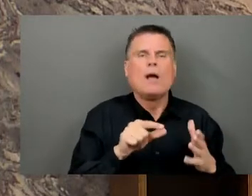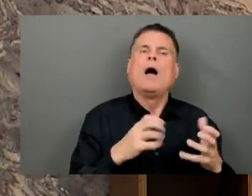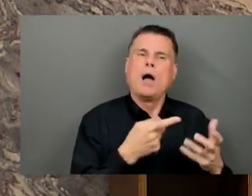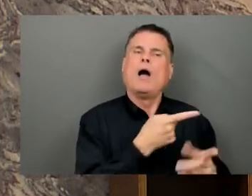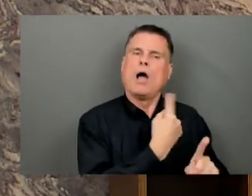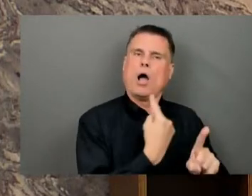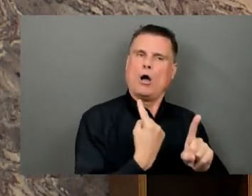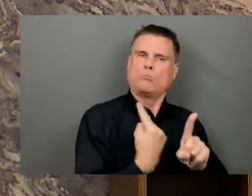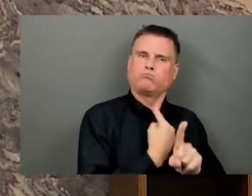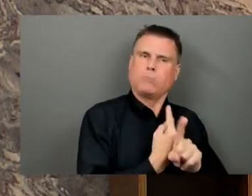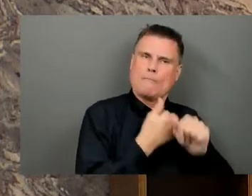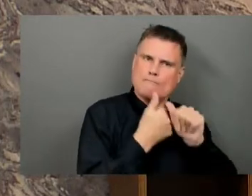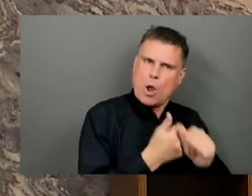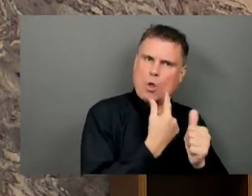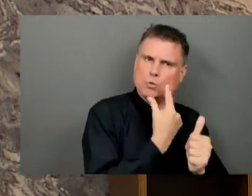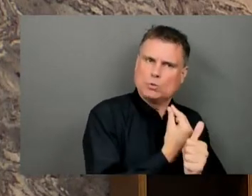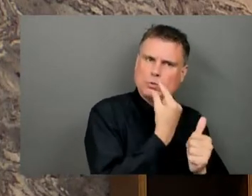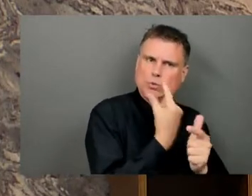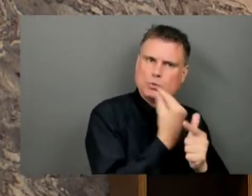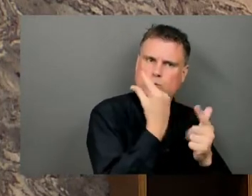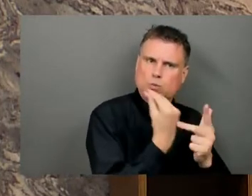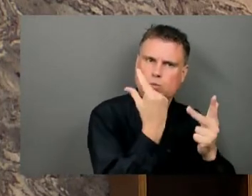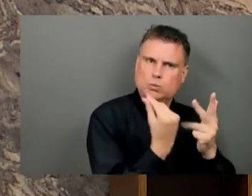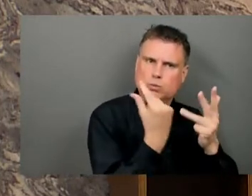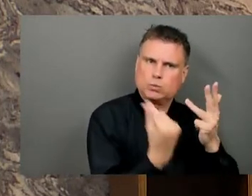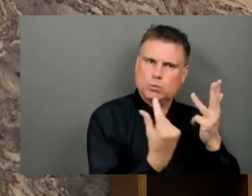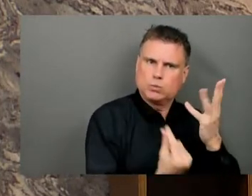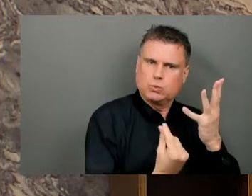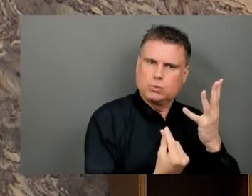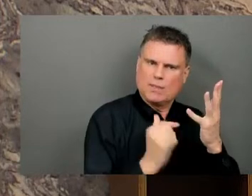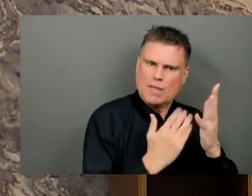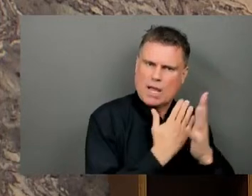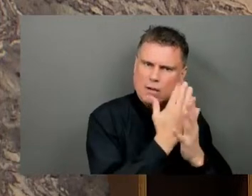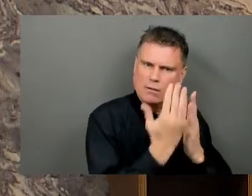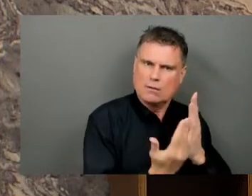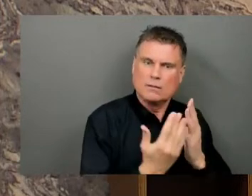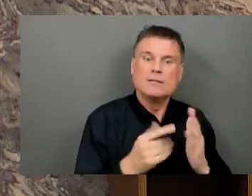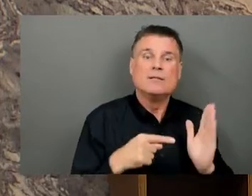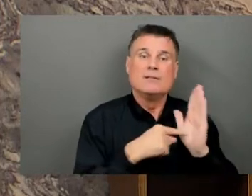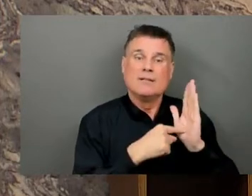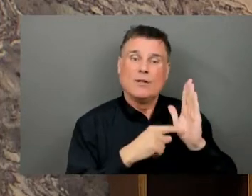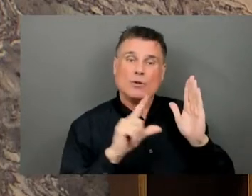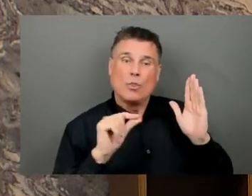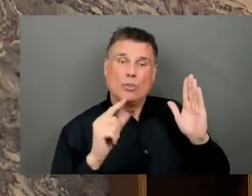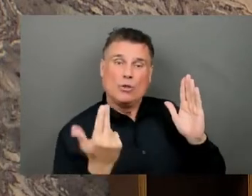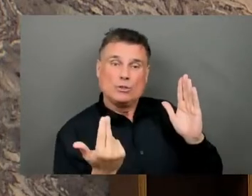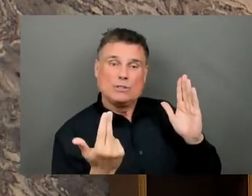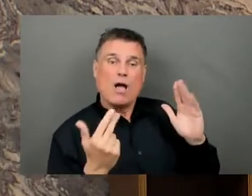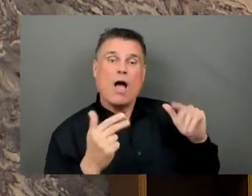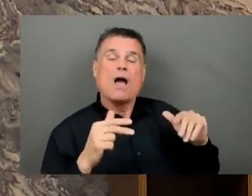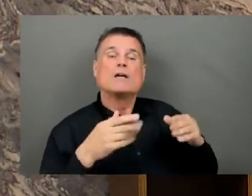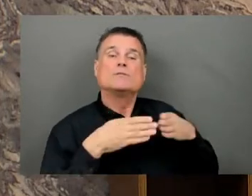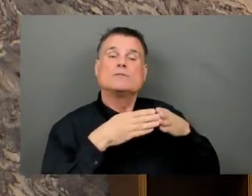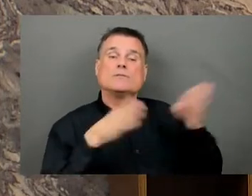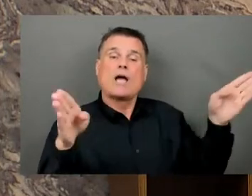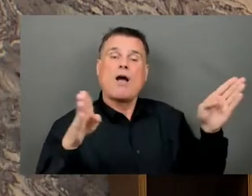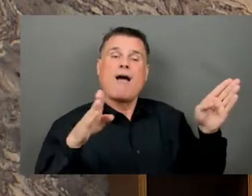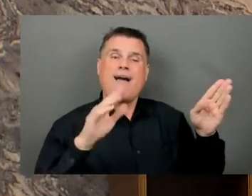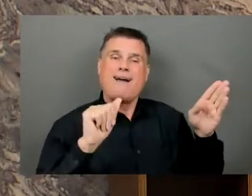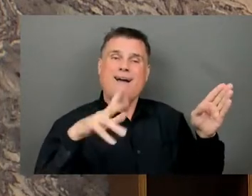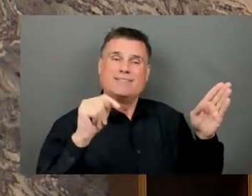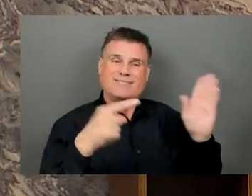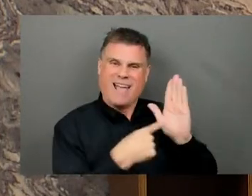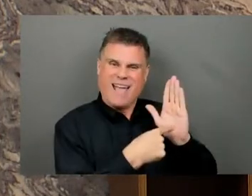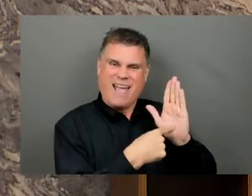to Section 13, Subsection 2 of the Auditor General Act, to direct the Auditor General to conduct an